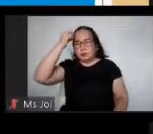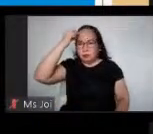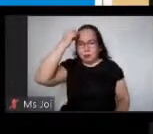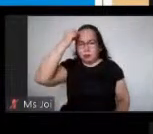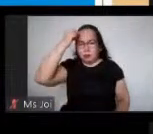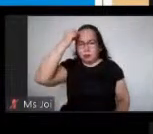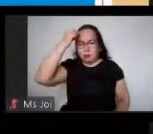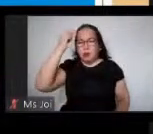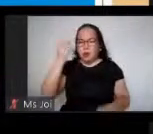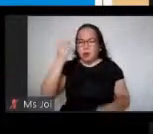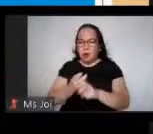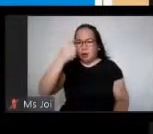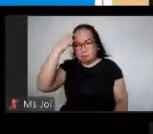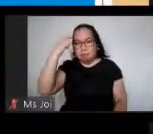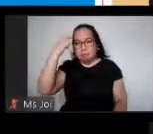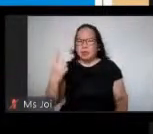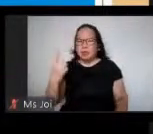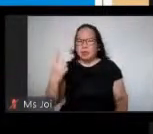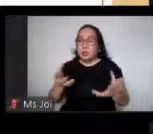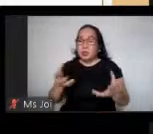right information, and then move on.